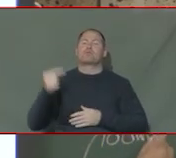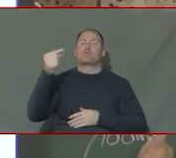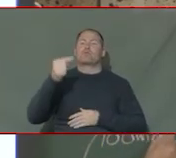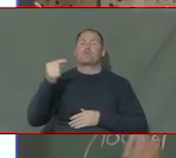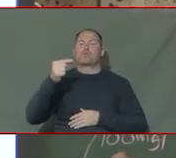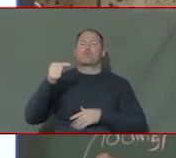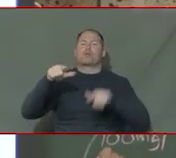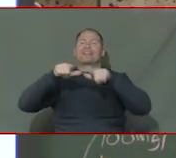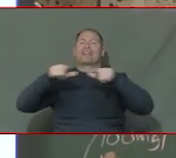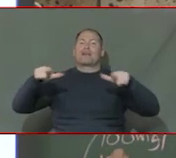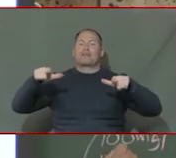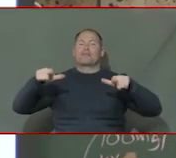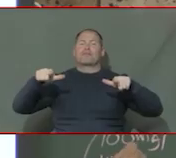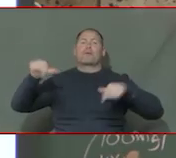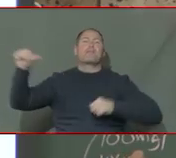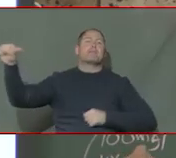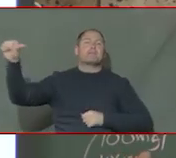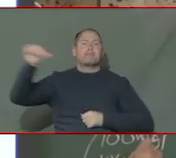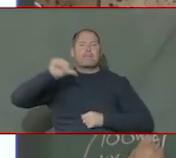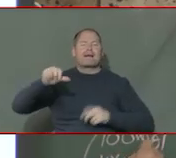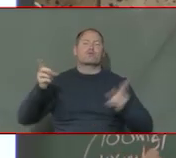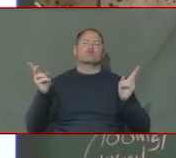are back to normal.